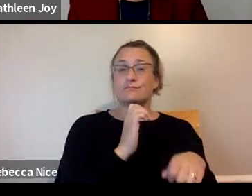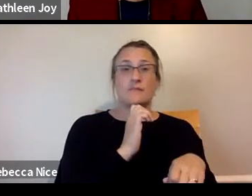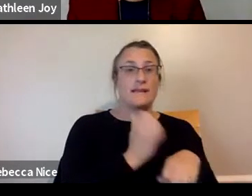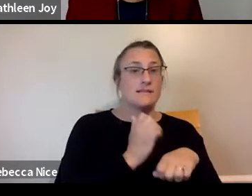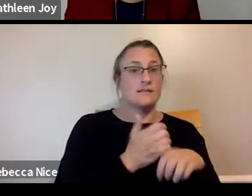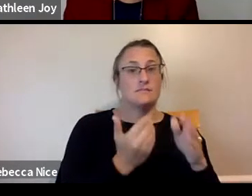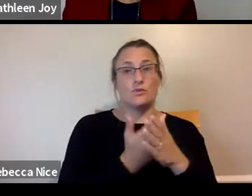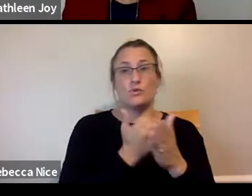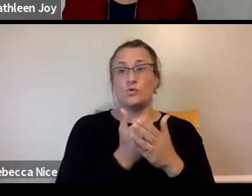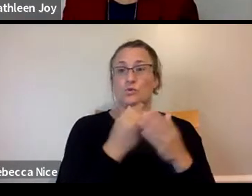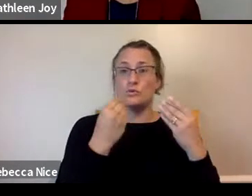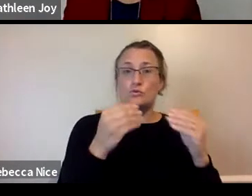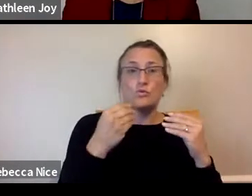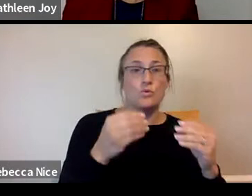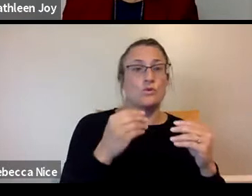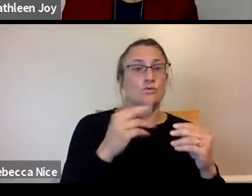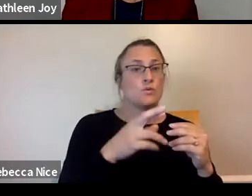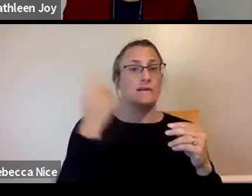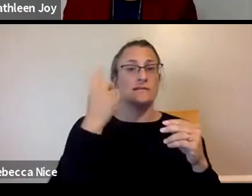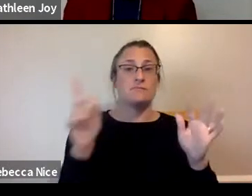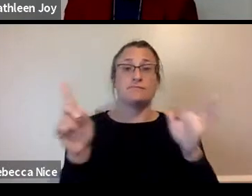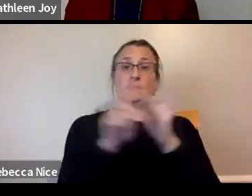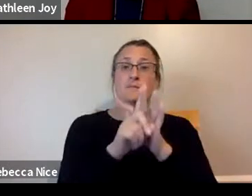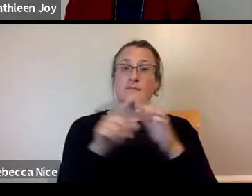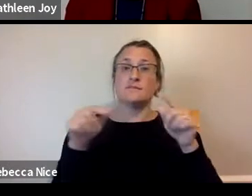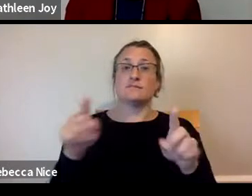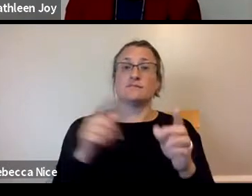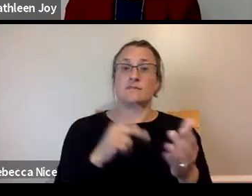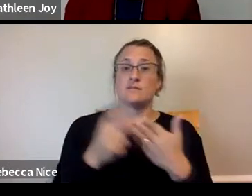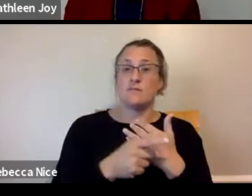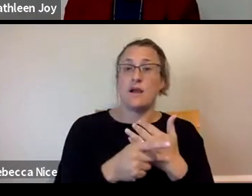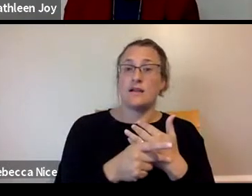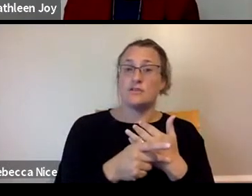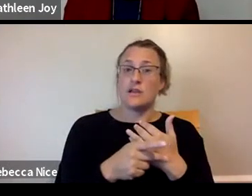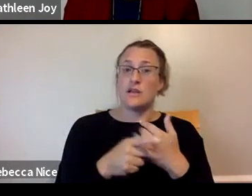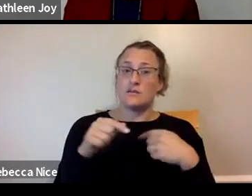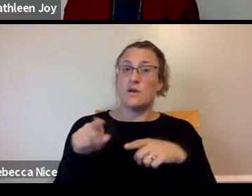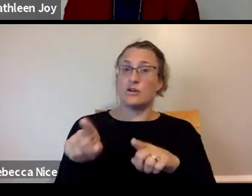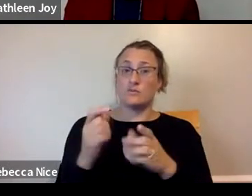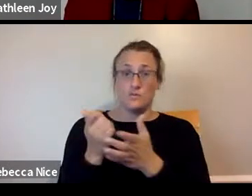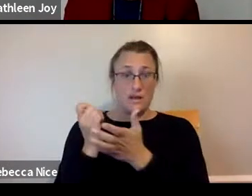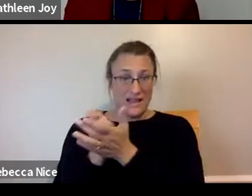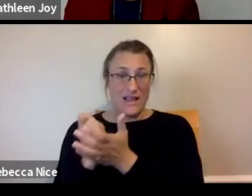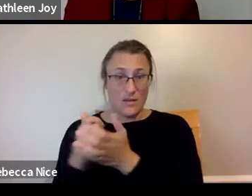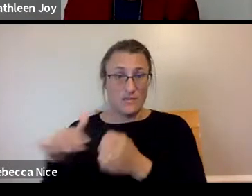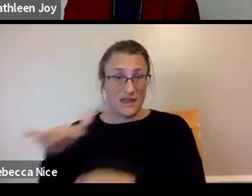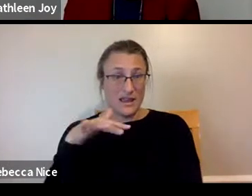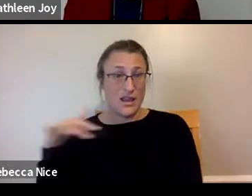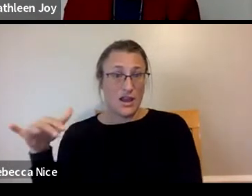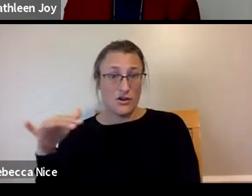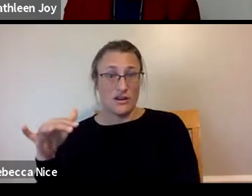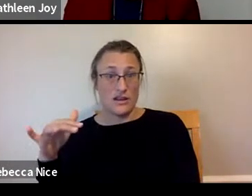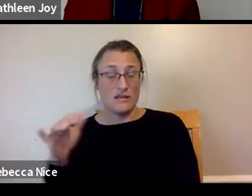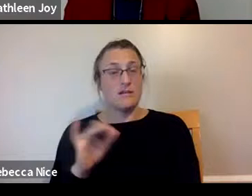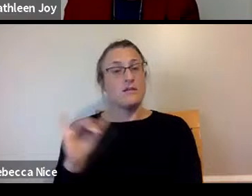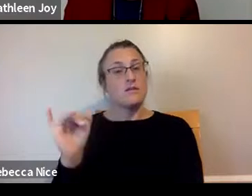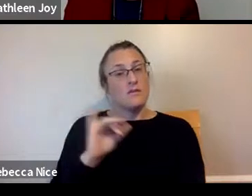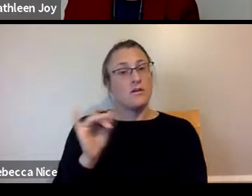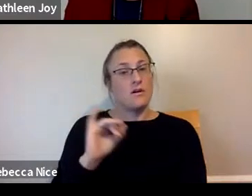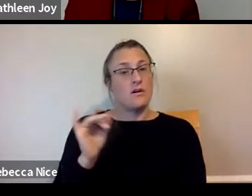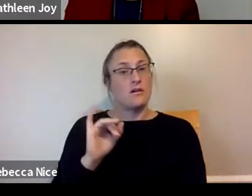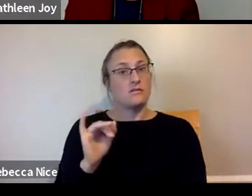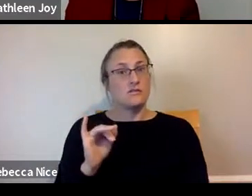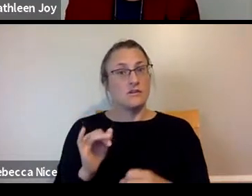might come up within this project as it goes along that'll help the whole area. It's also going to bring